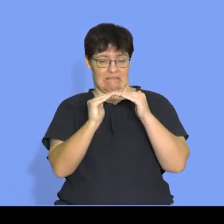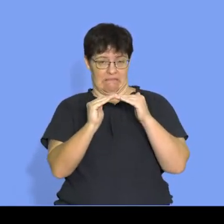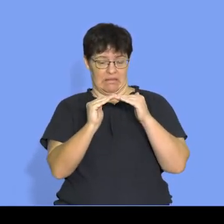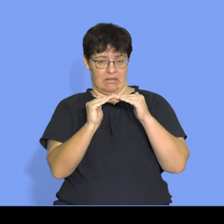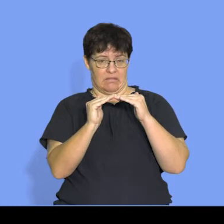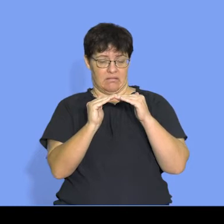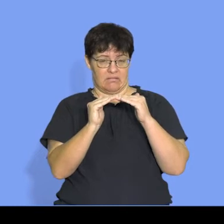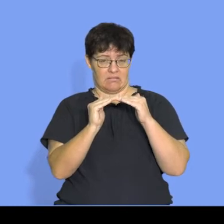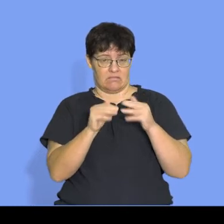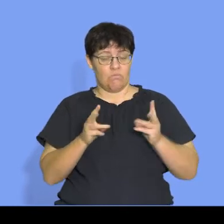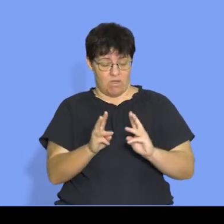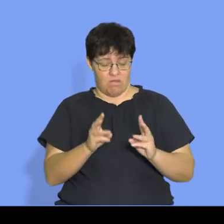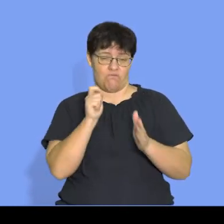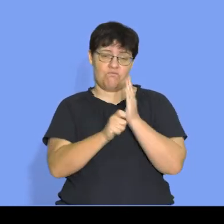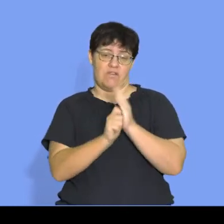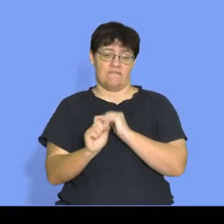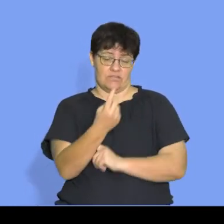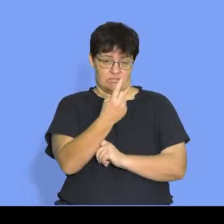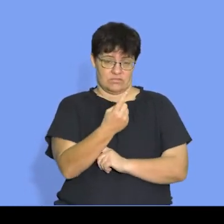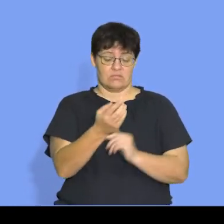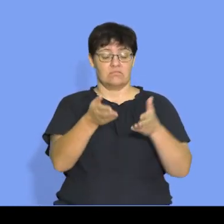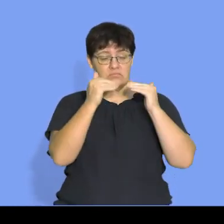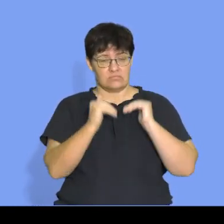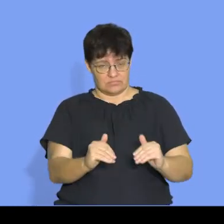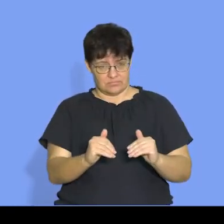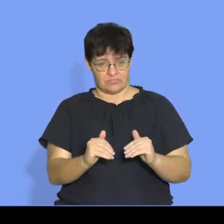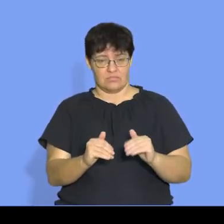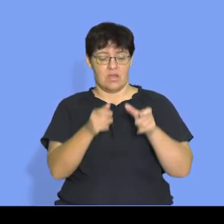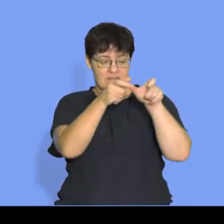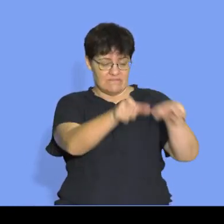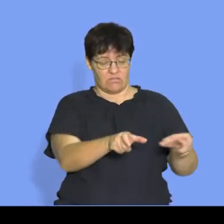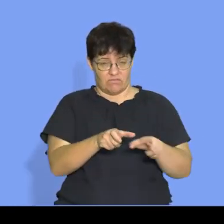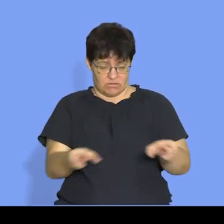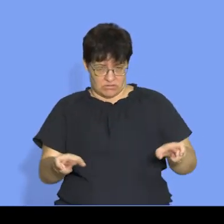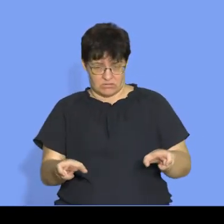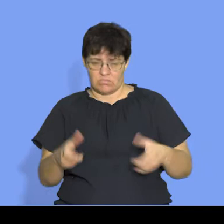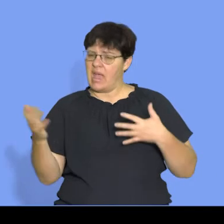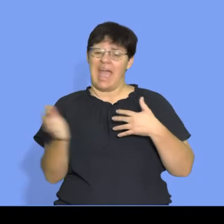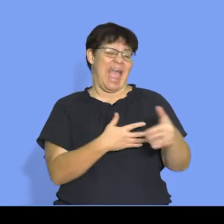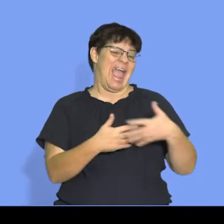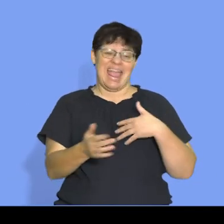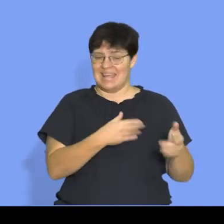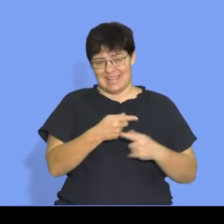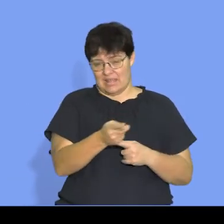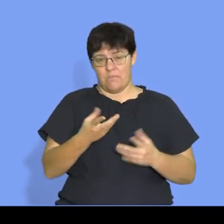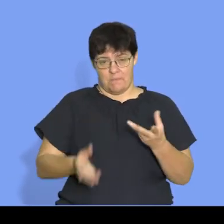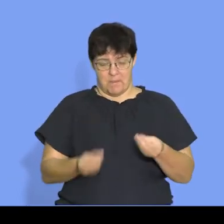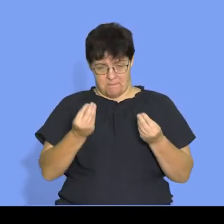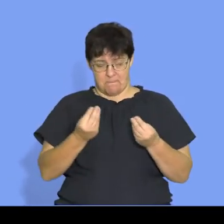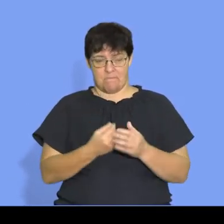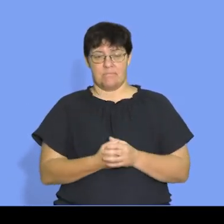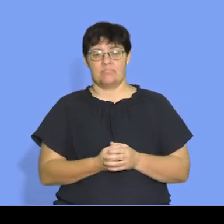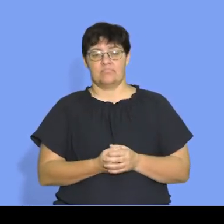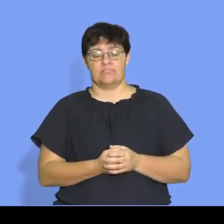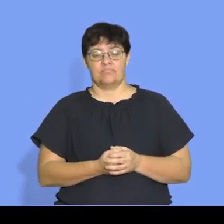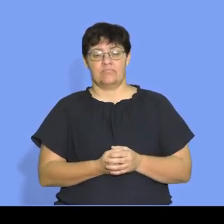Firstly, you factorize after that with any type of factorization that is there. you